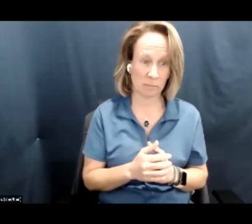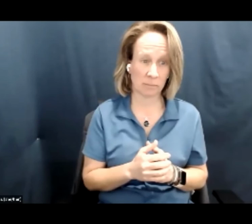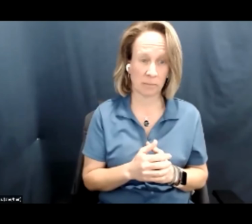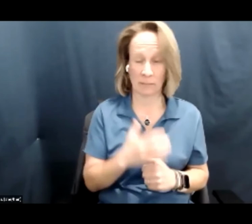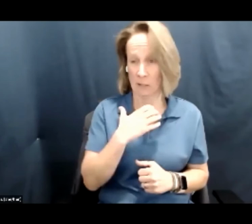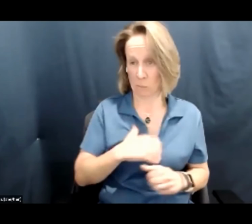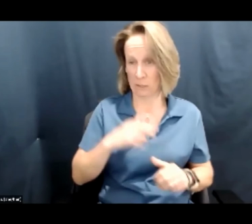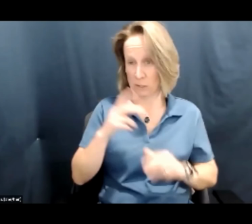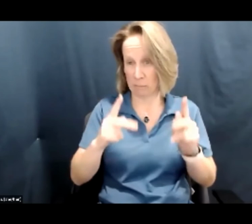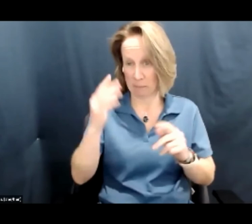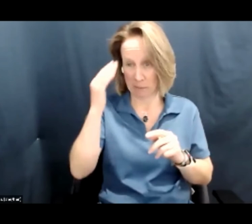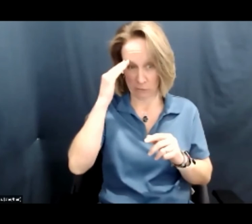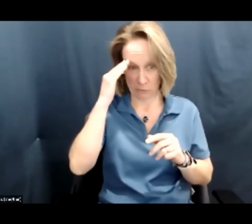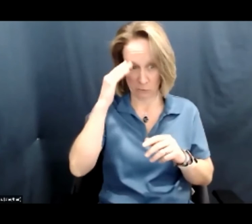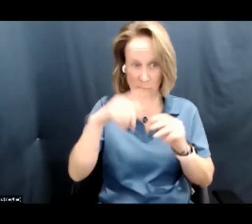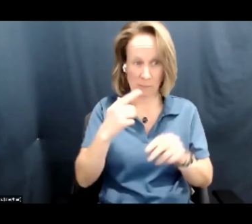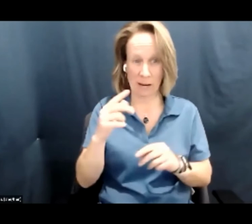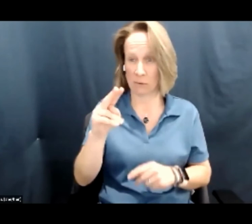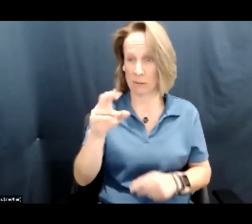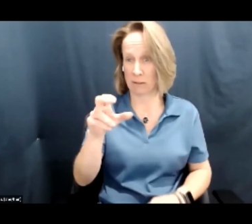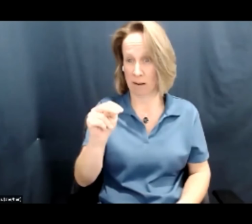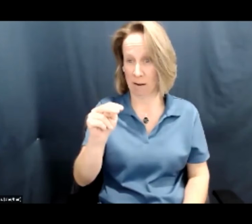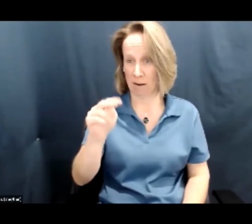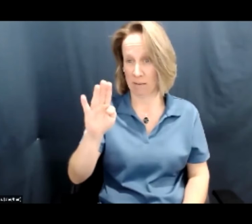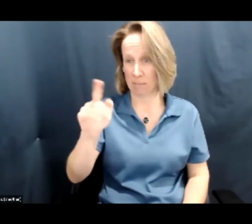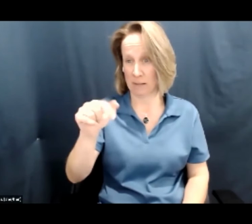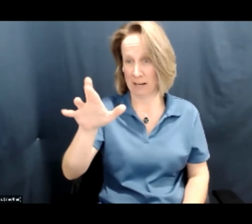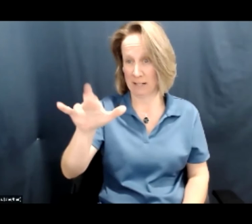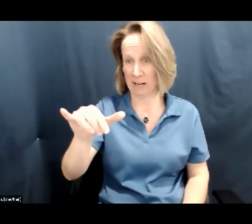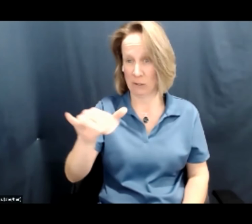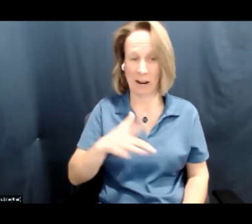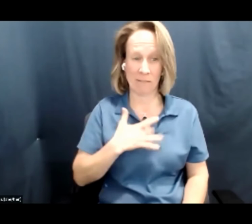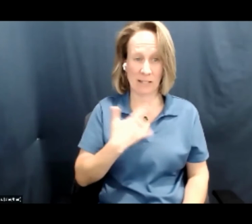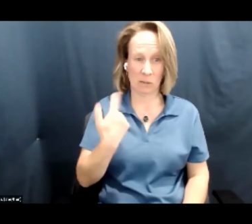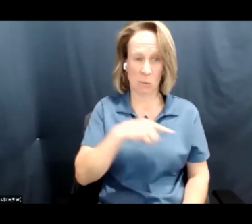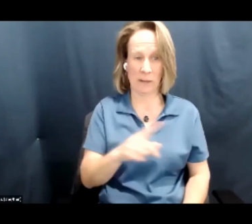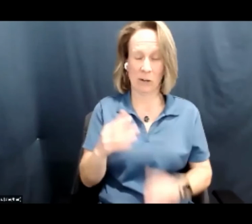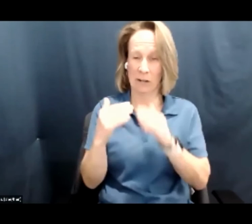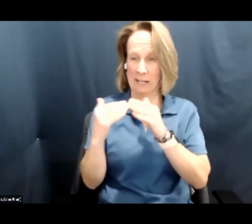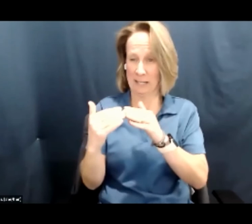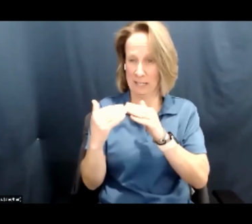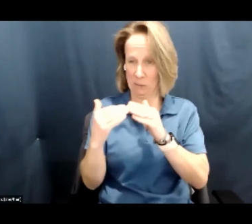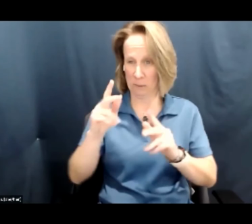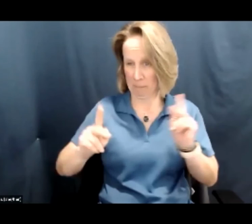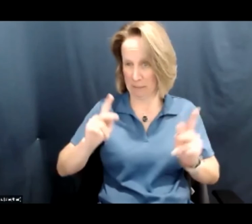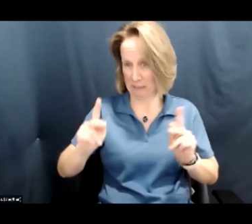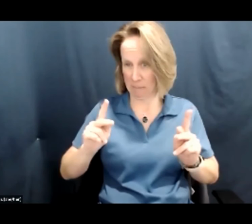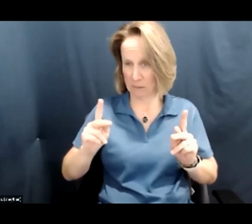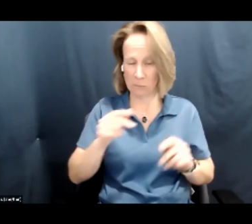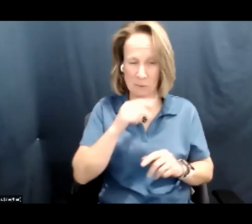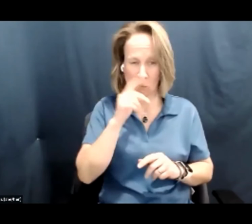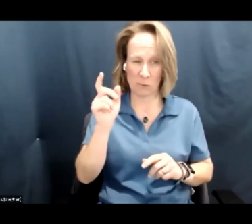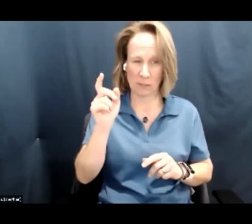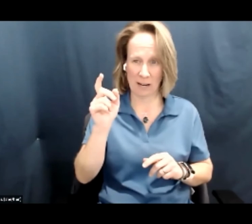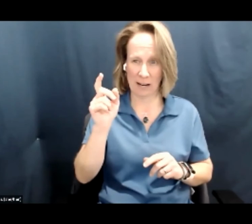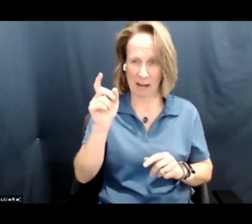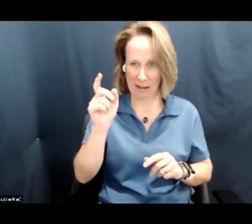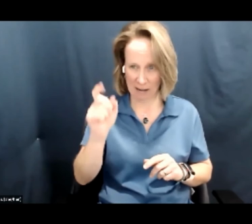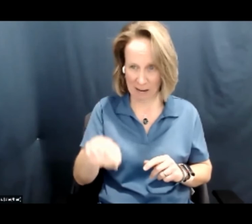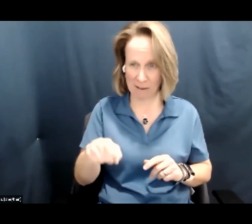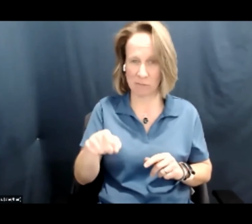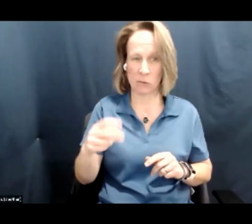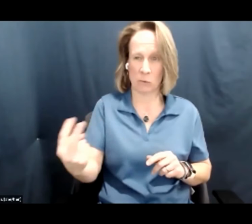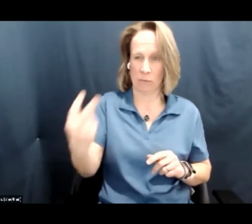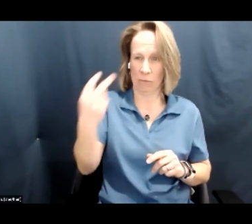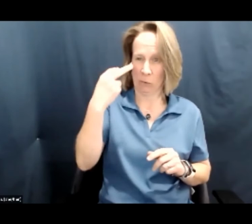identity is I think that we're equal people, that we don't have to be different if you don't see us that way,